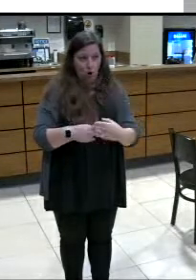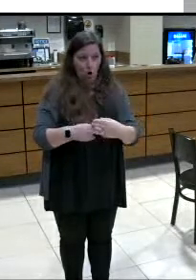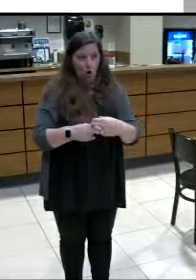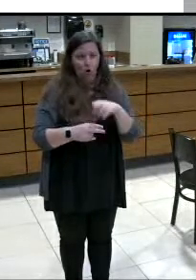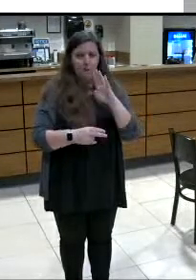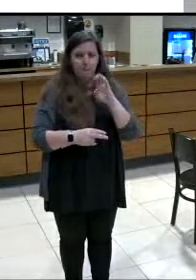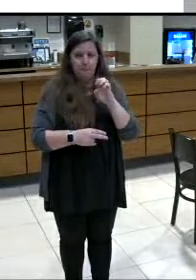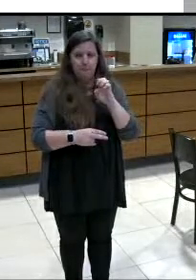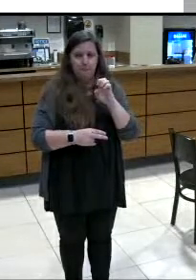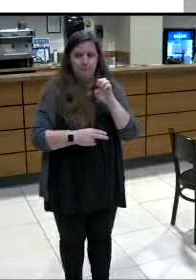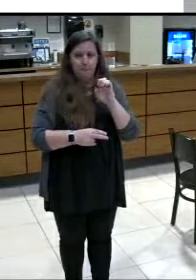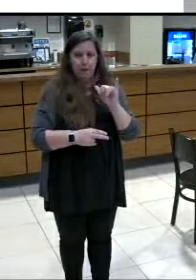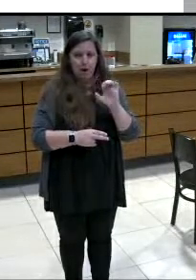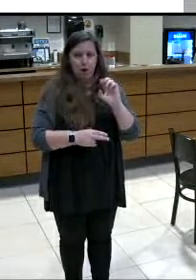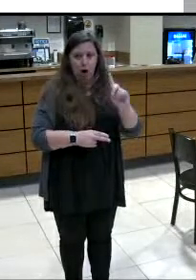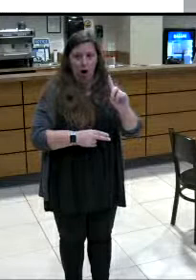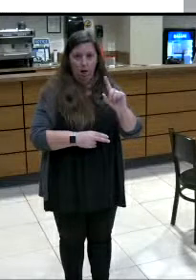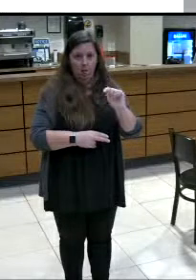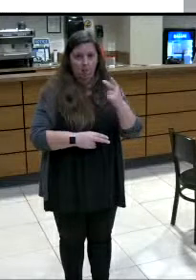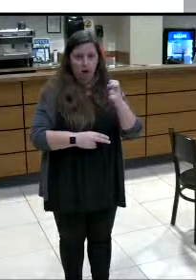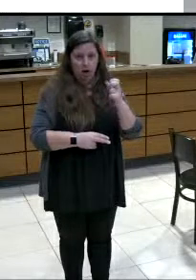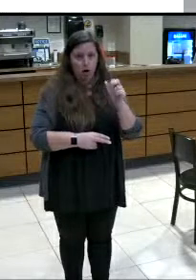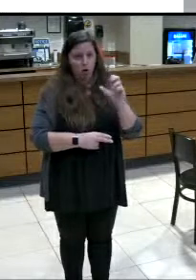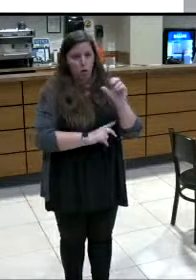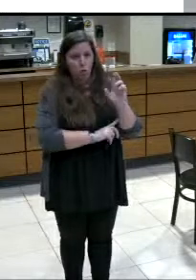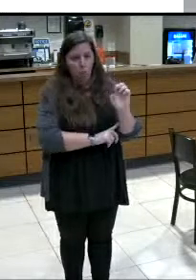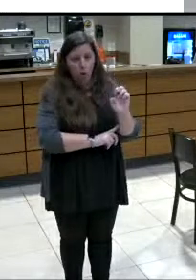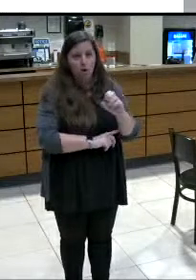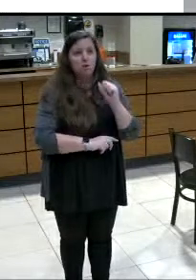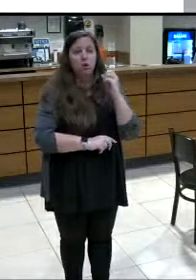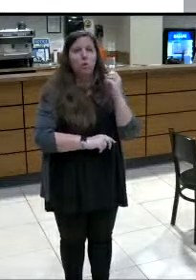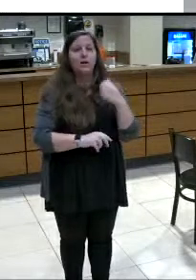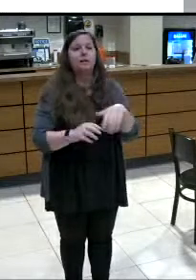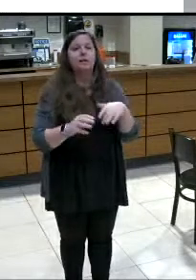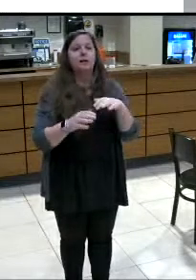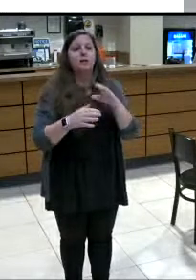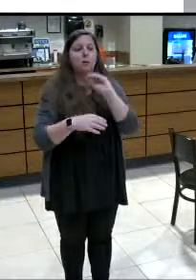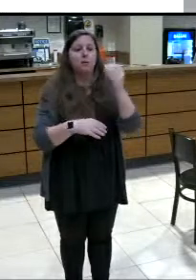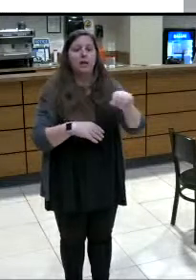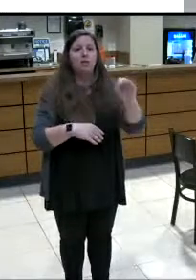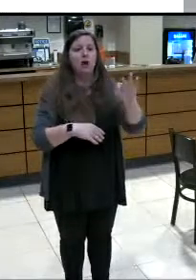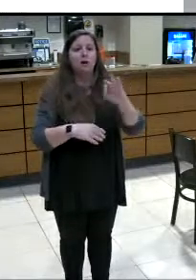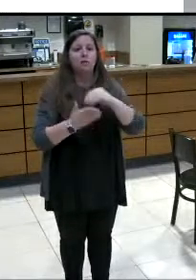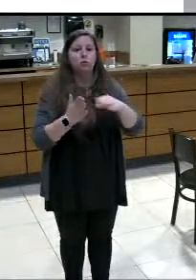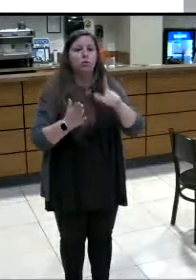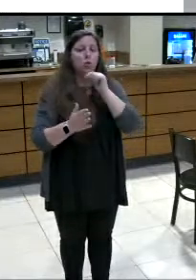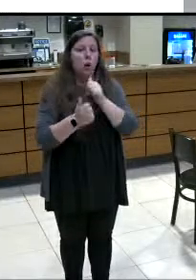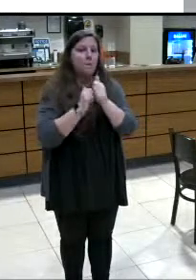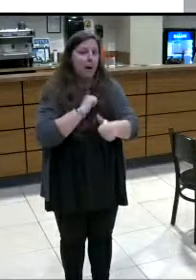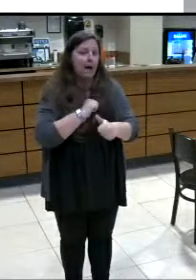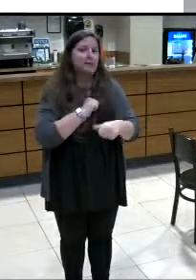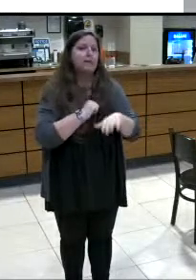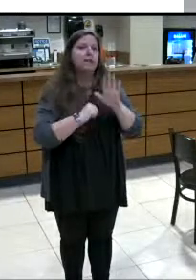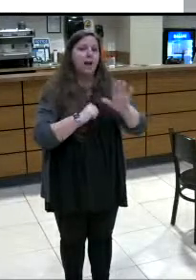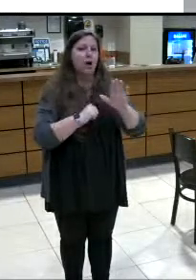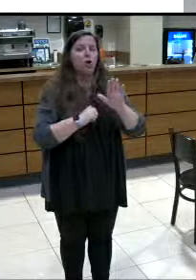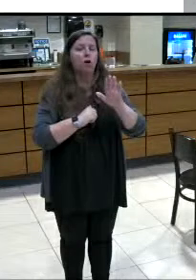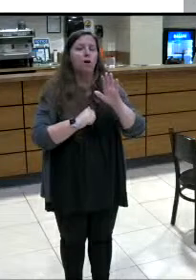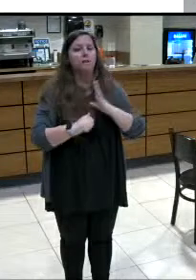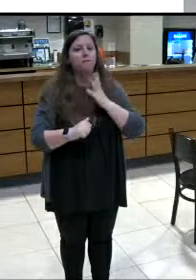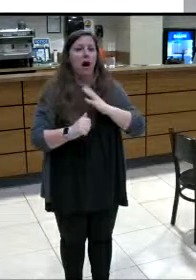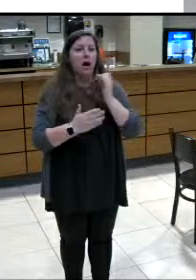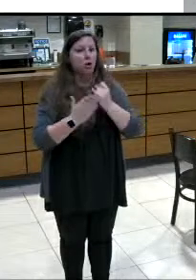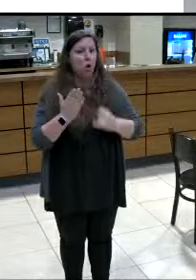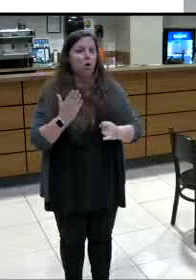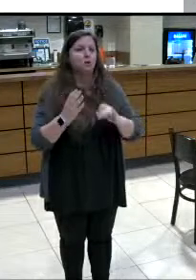Beyond the Core, it looks at the percentage of students that are passing their fine arts classes, passing their world language, meaning they need to